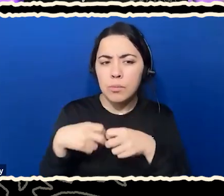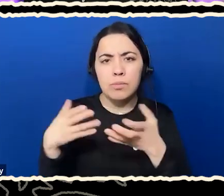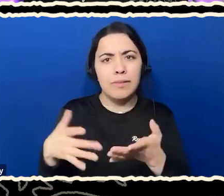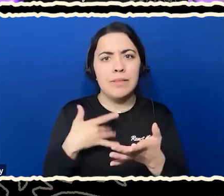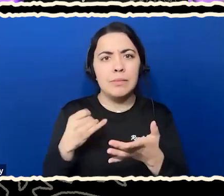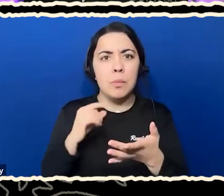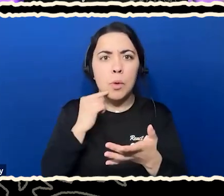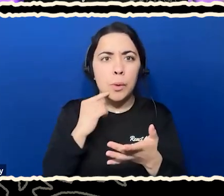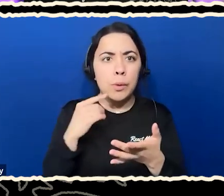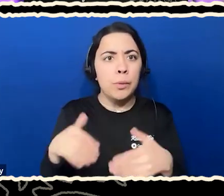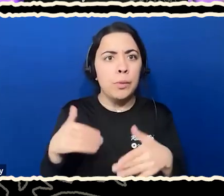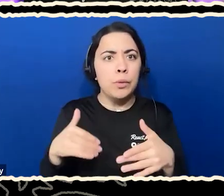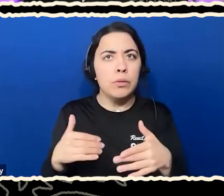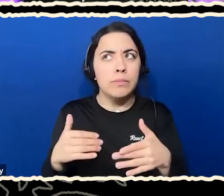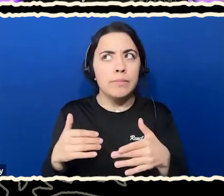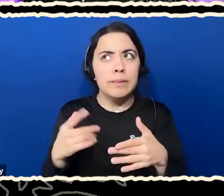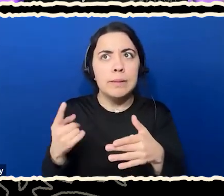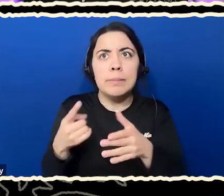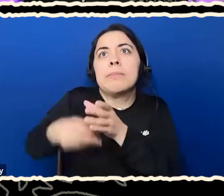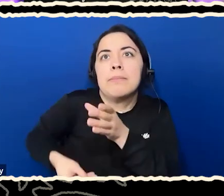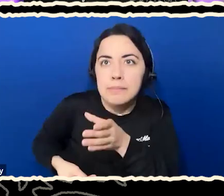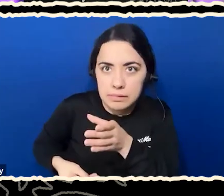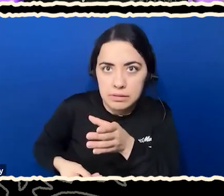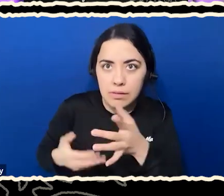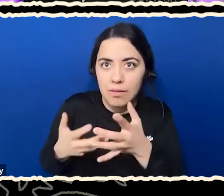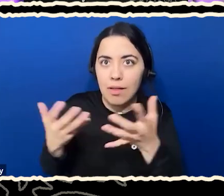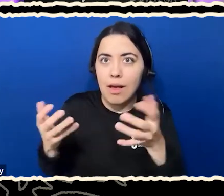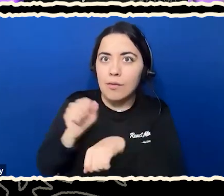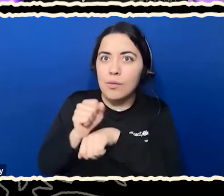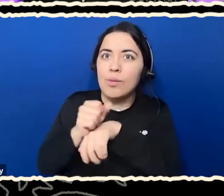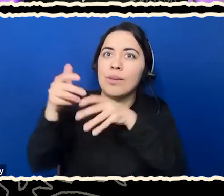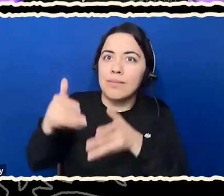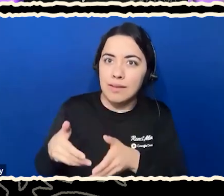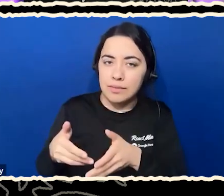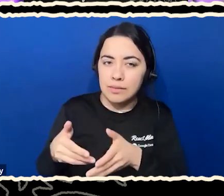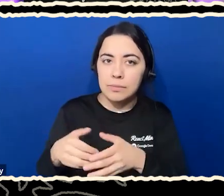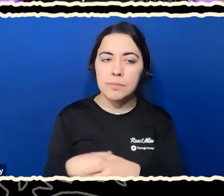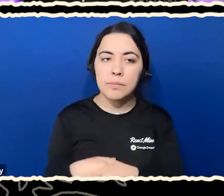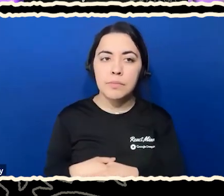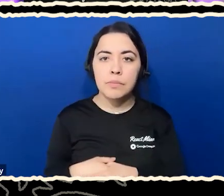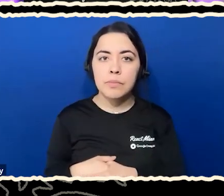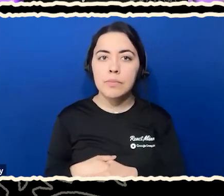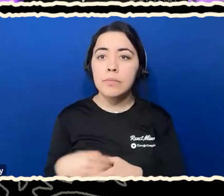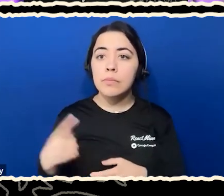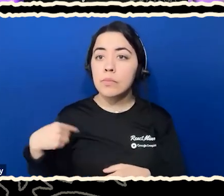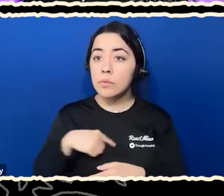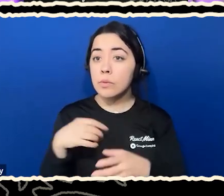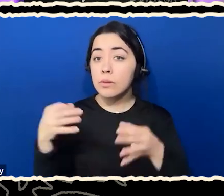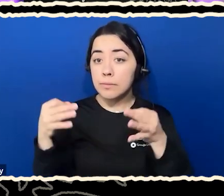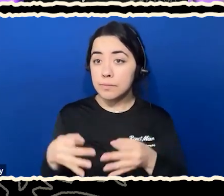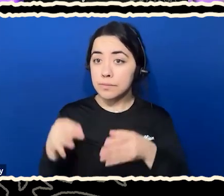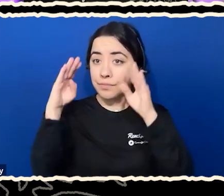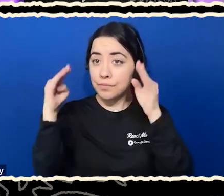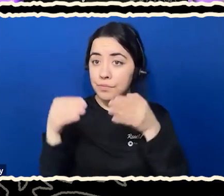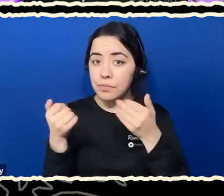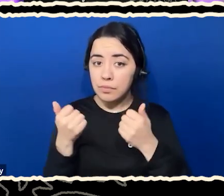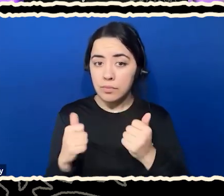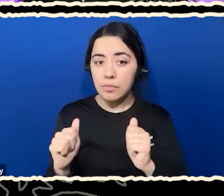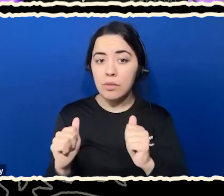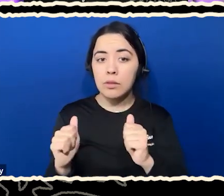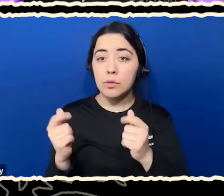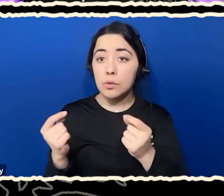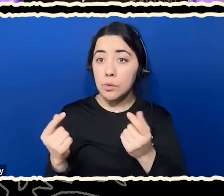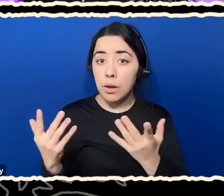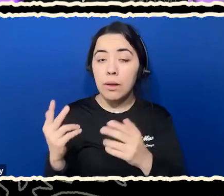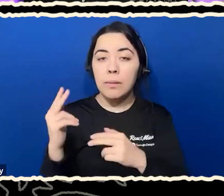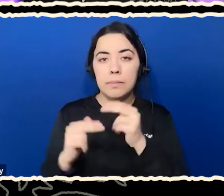more fundamental was missing. Like there was a lot of work left to do. And that's when we decided to focus our efforts into building a